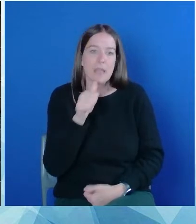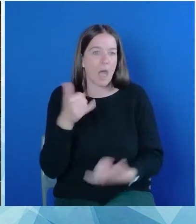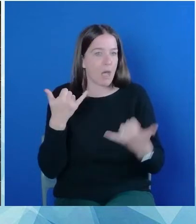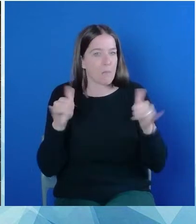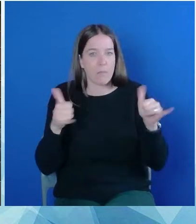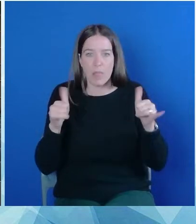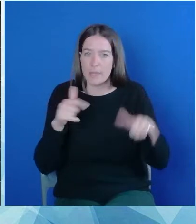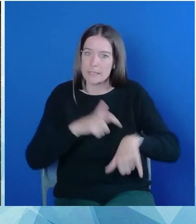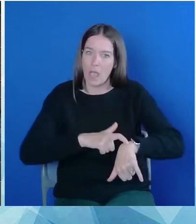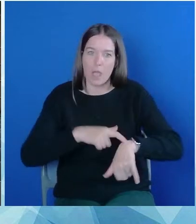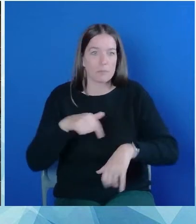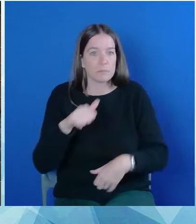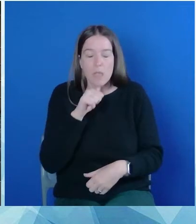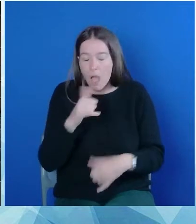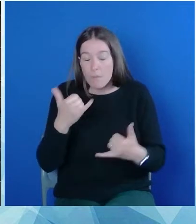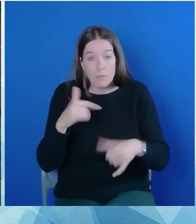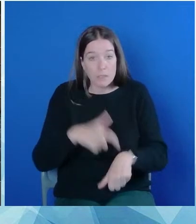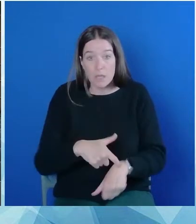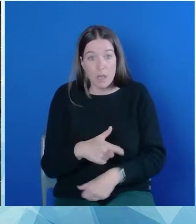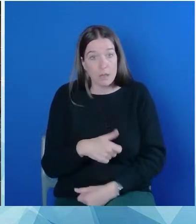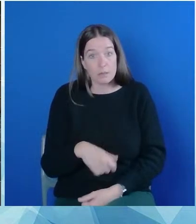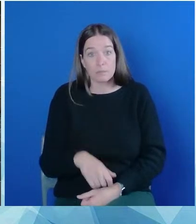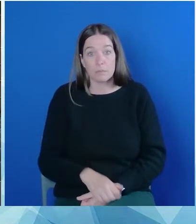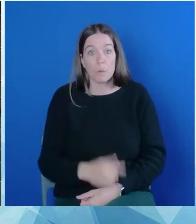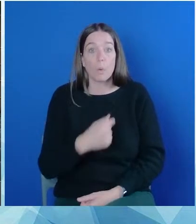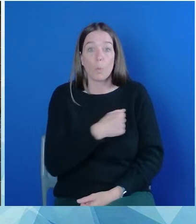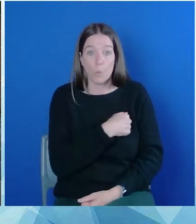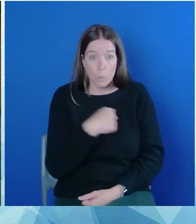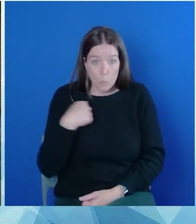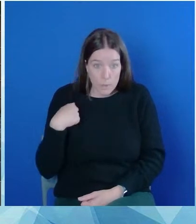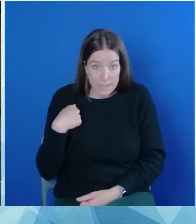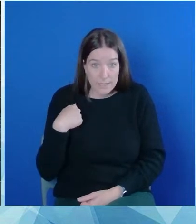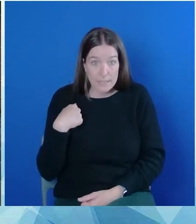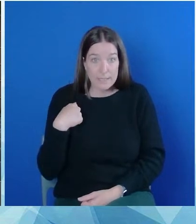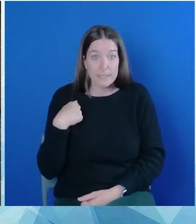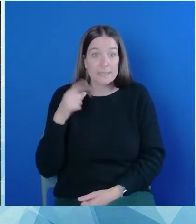That we are not playing around. This is not playtime.